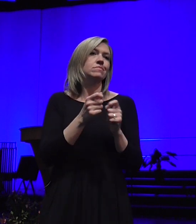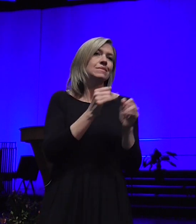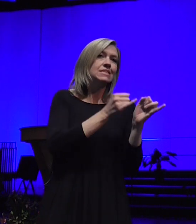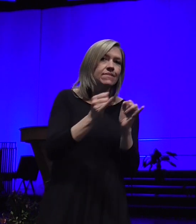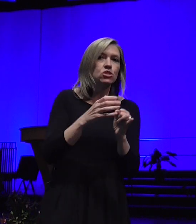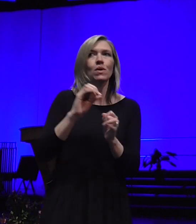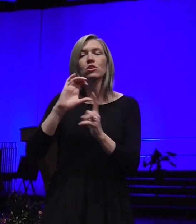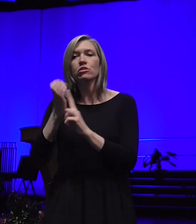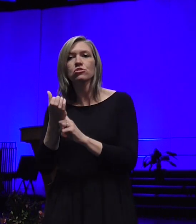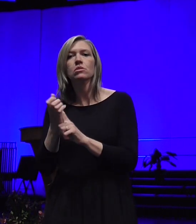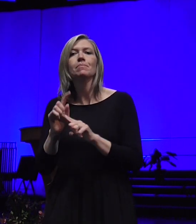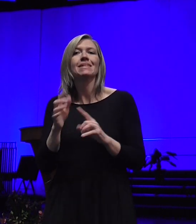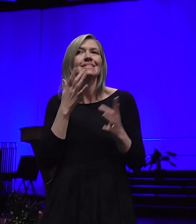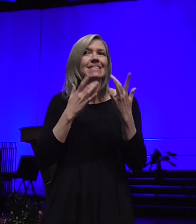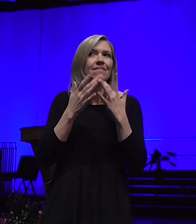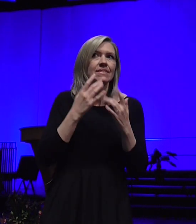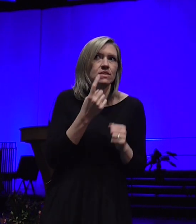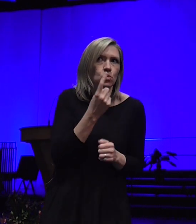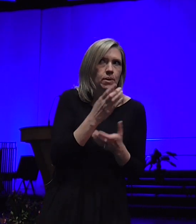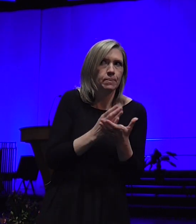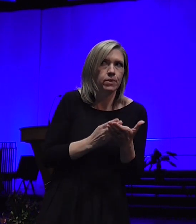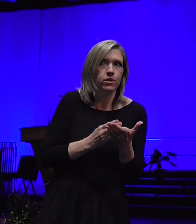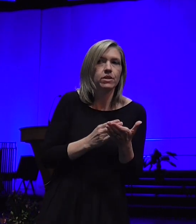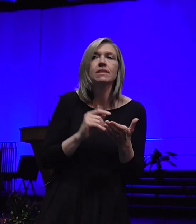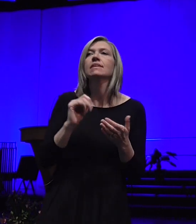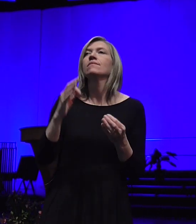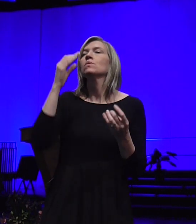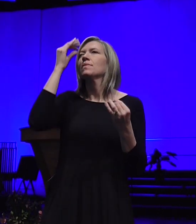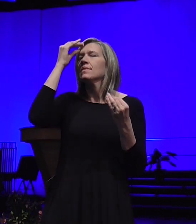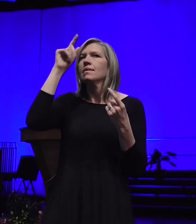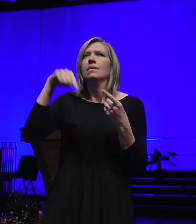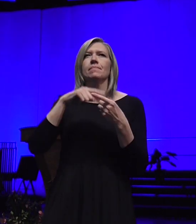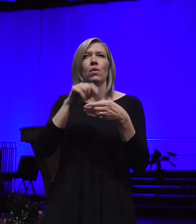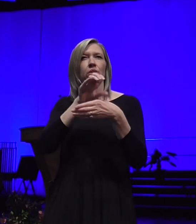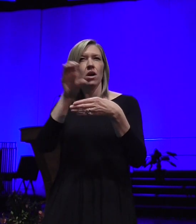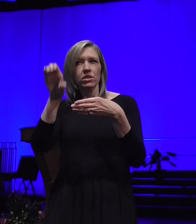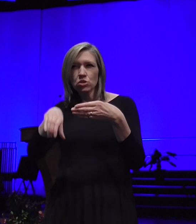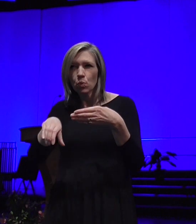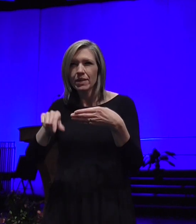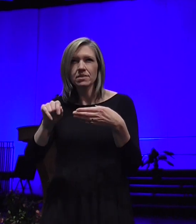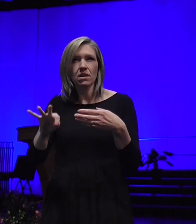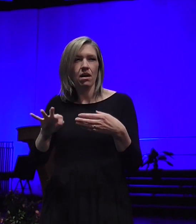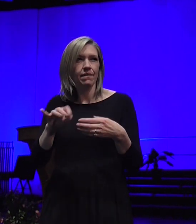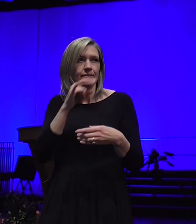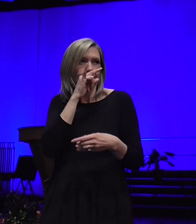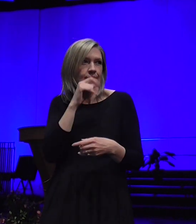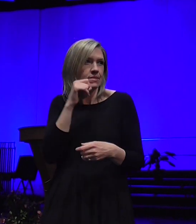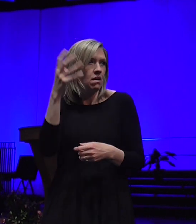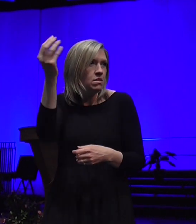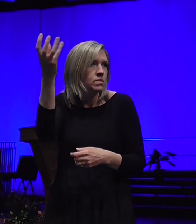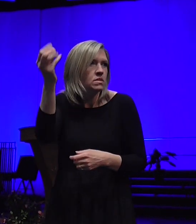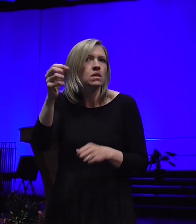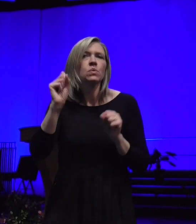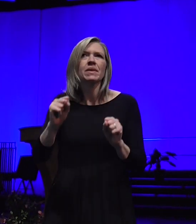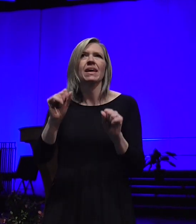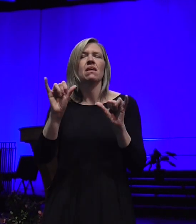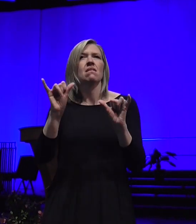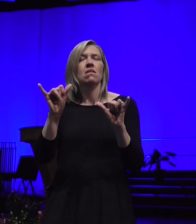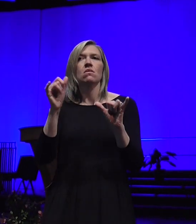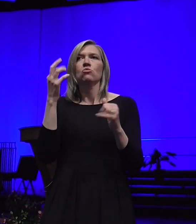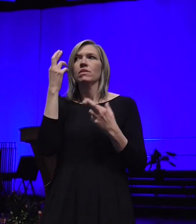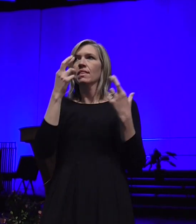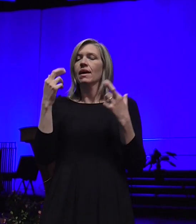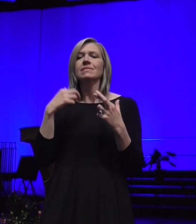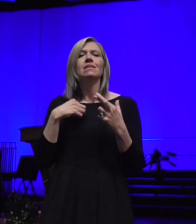deficit is only one side of the coin. By weighing the consequences of the disorder, we also can become more aware of how